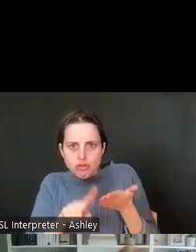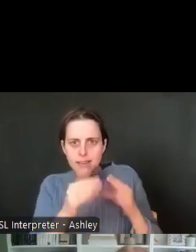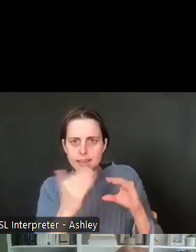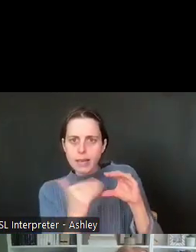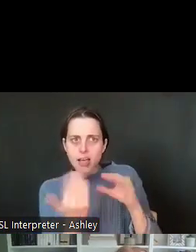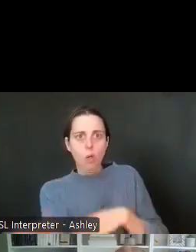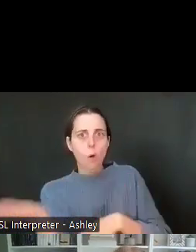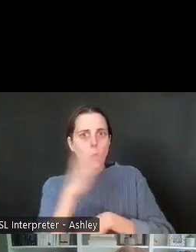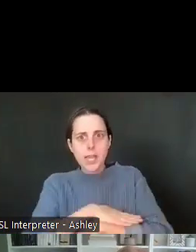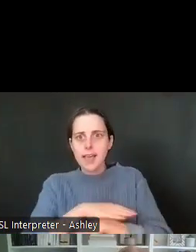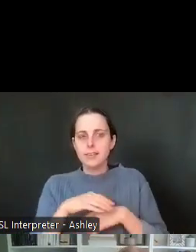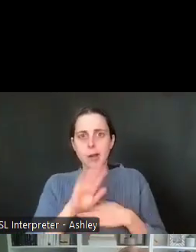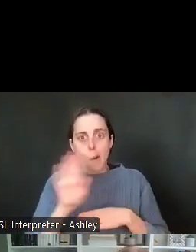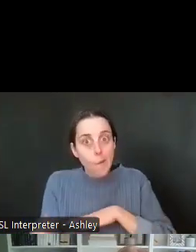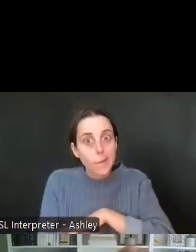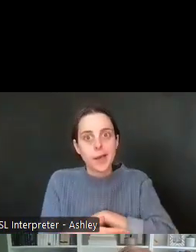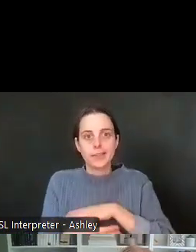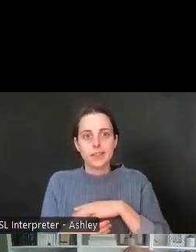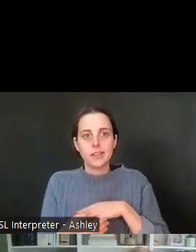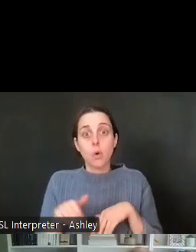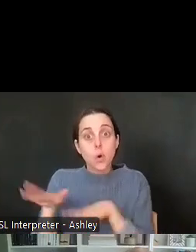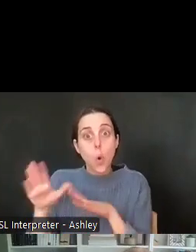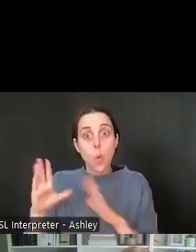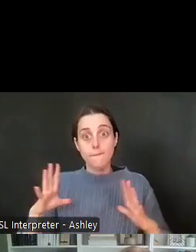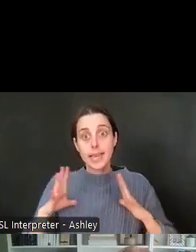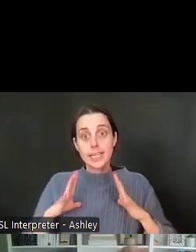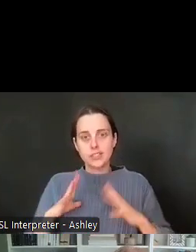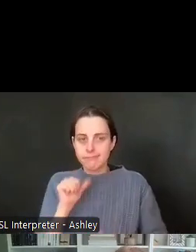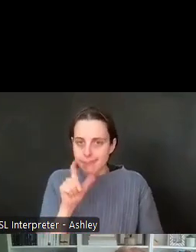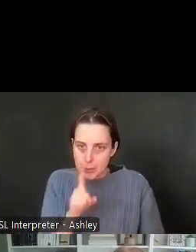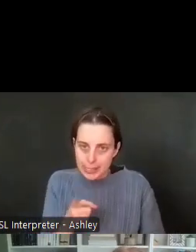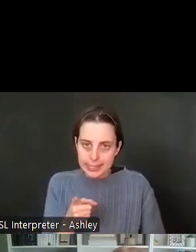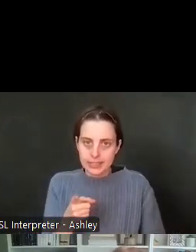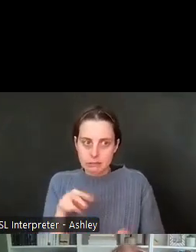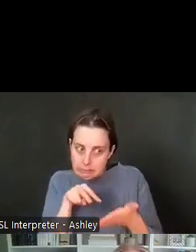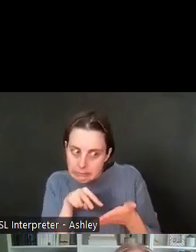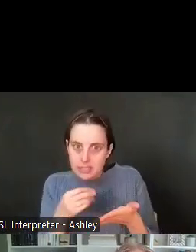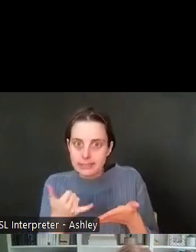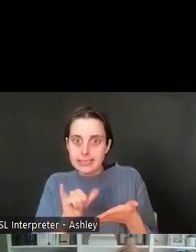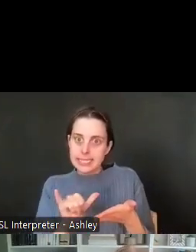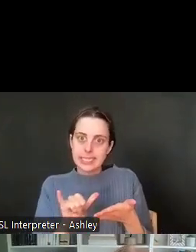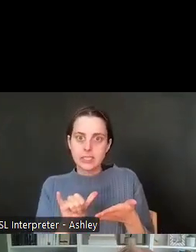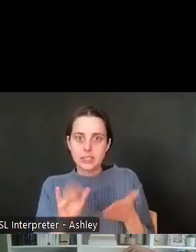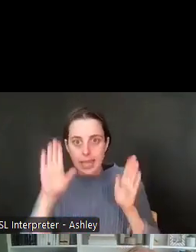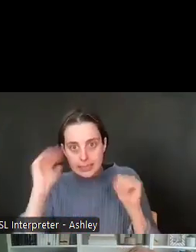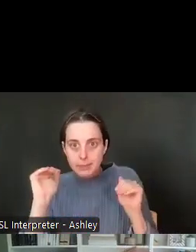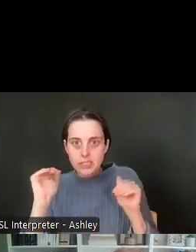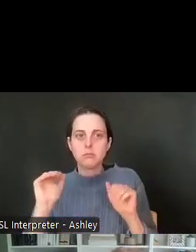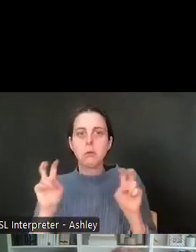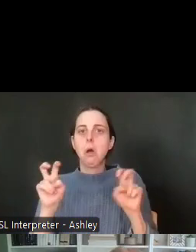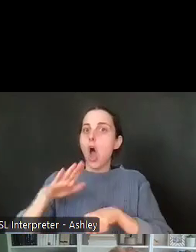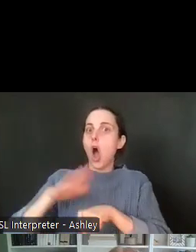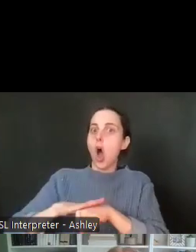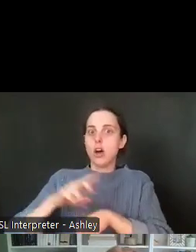day of the week, or that when you go on vacation, it's not really a vacation. You're on vacation, but you're still expected to be on, or whatever